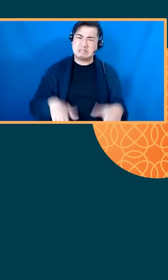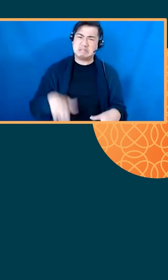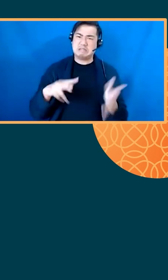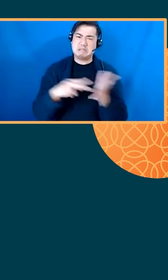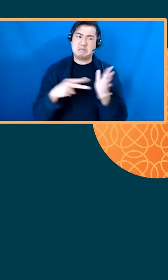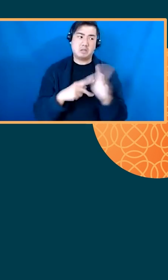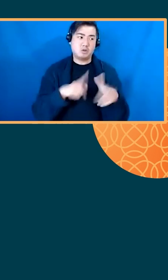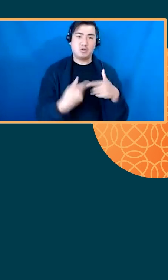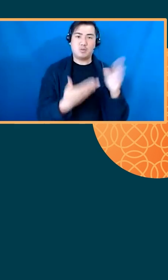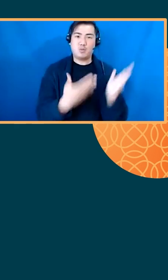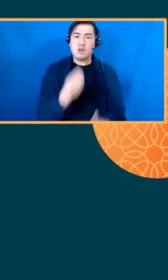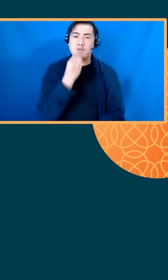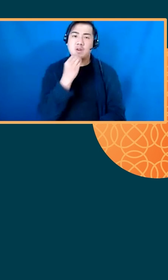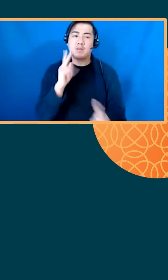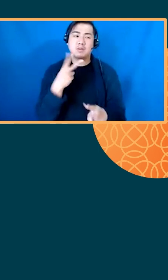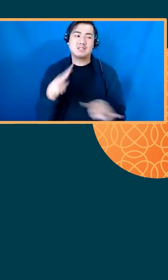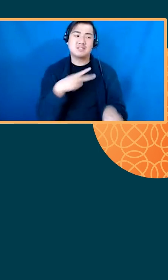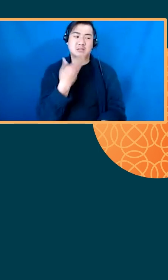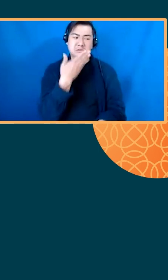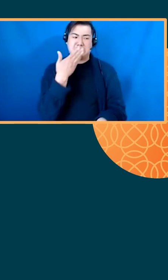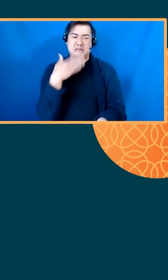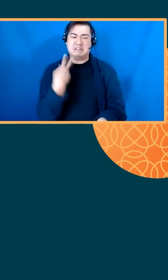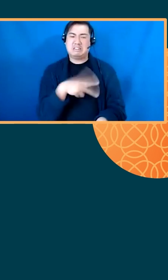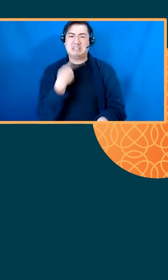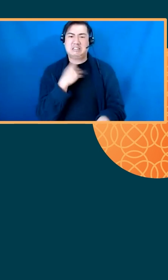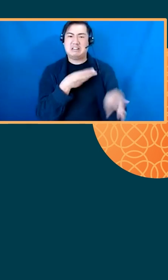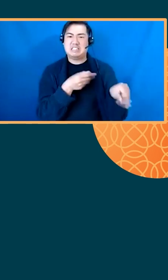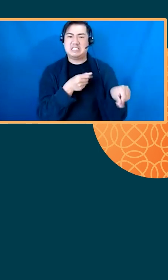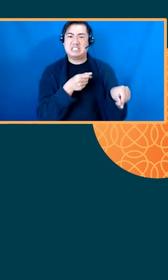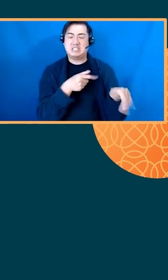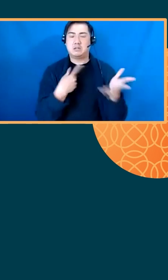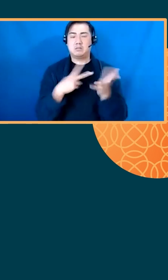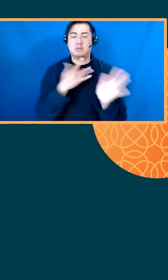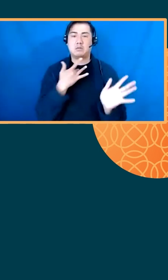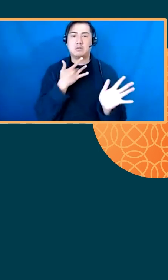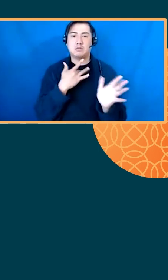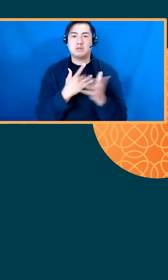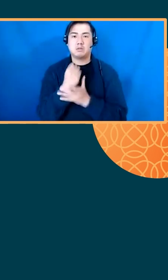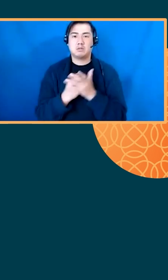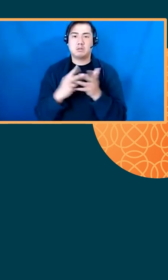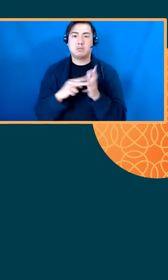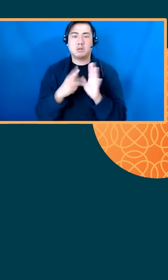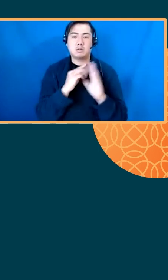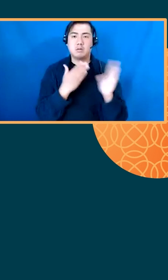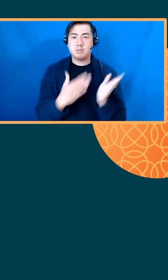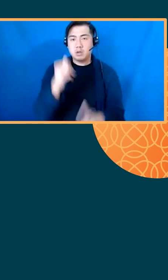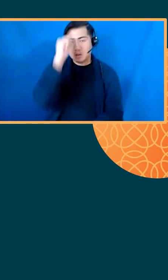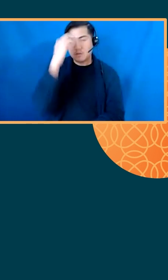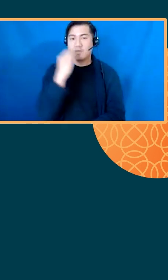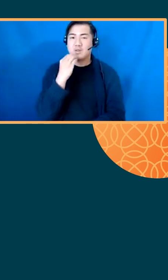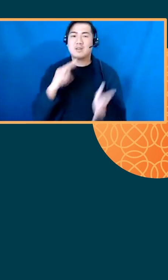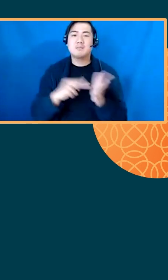a smell that's not familiar, then you were mocked as a kid, and you learn really quickly that it's always very safe to